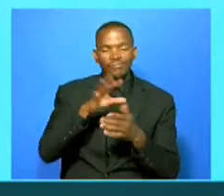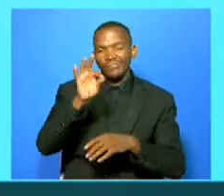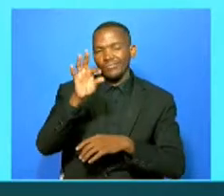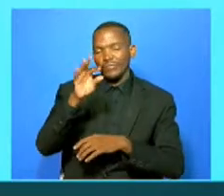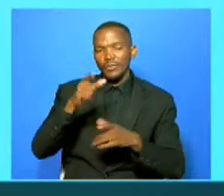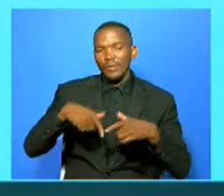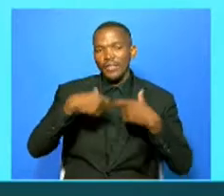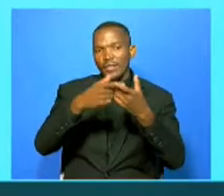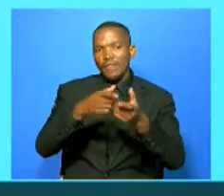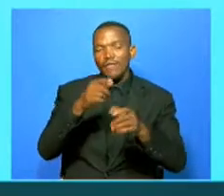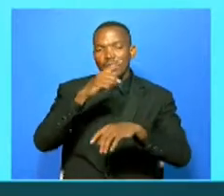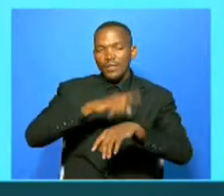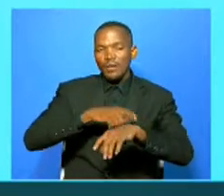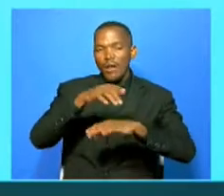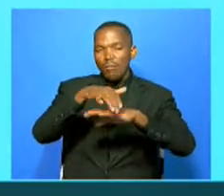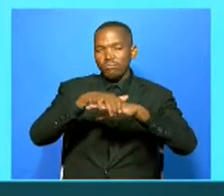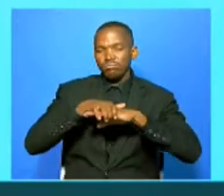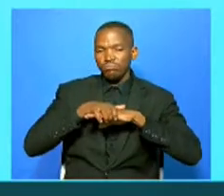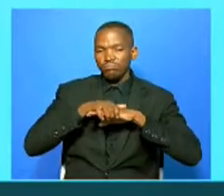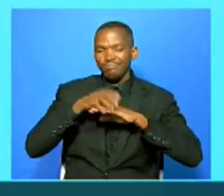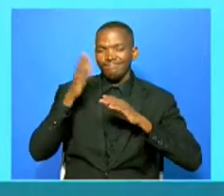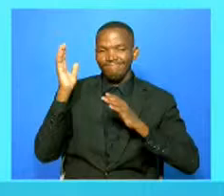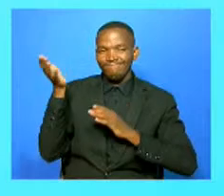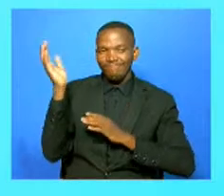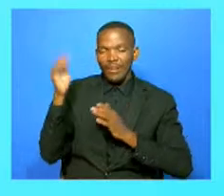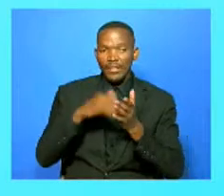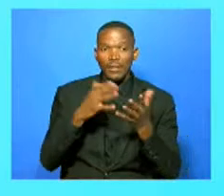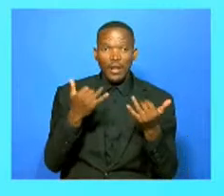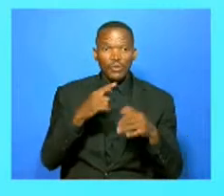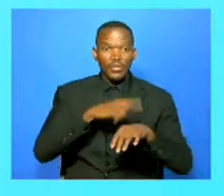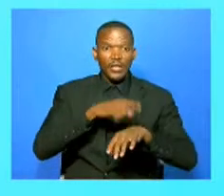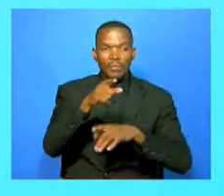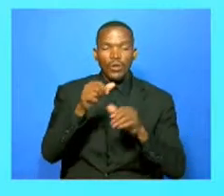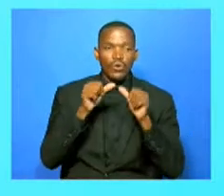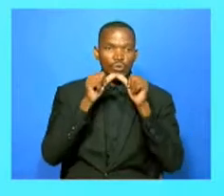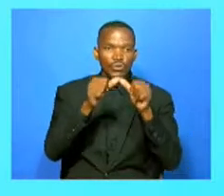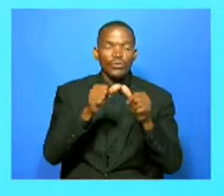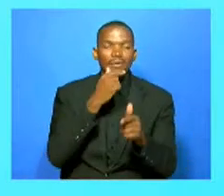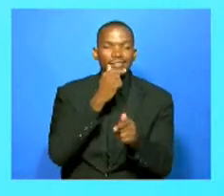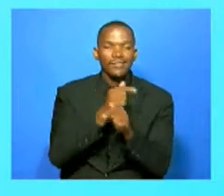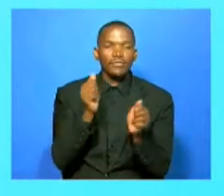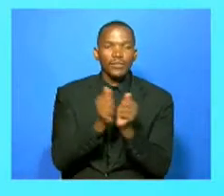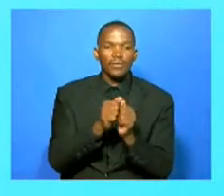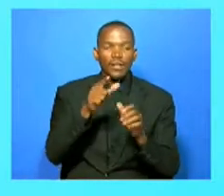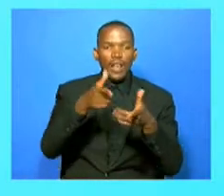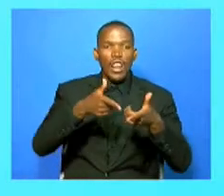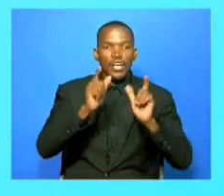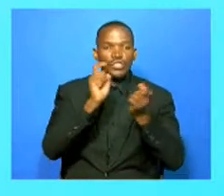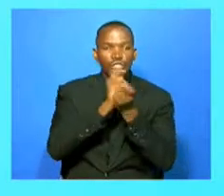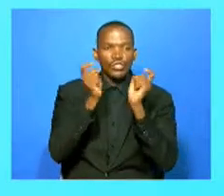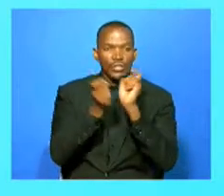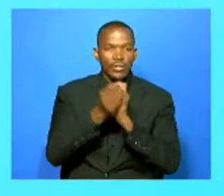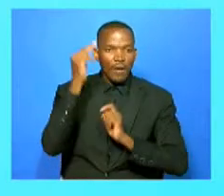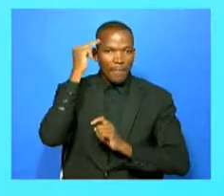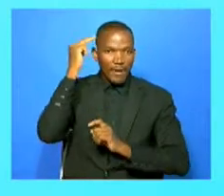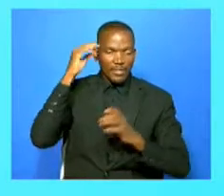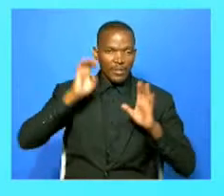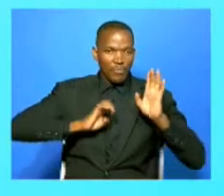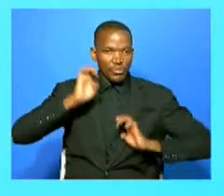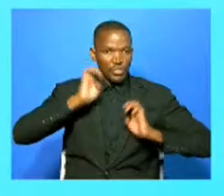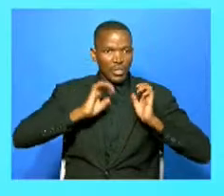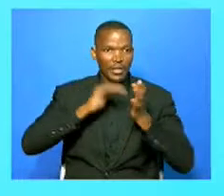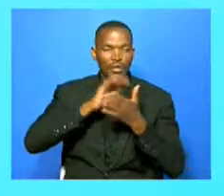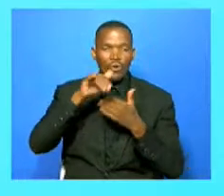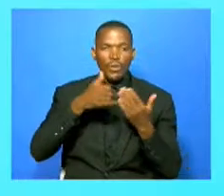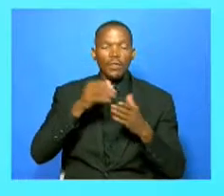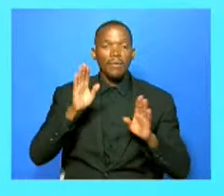bongwe jaaka tla ke go dinela ka puo ya seesemane me ke gore allo wetso tlhe ya re tswele re ntse re tshwere mono mogolo wa go tshentsha dikakanyo ya maikutlo ga mogo